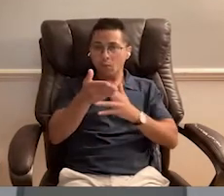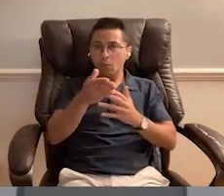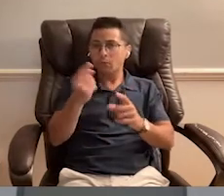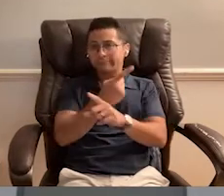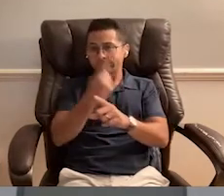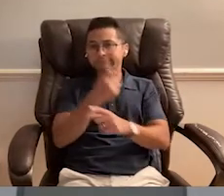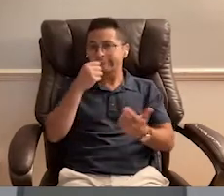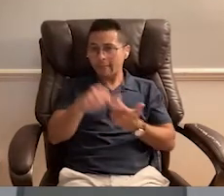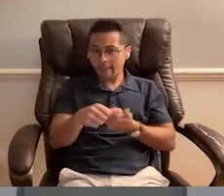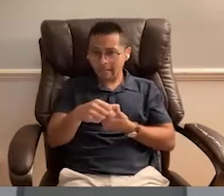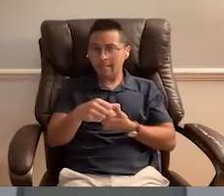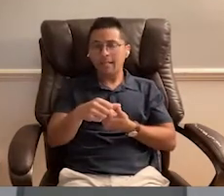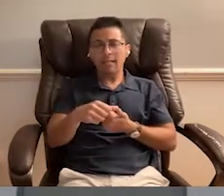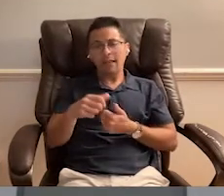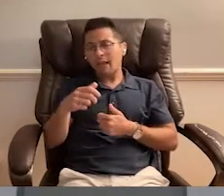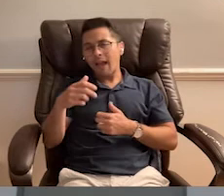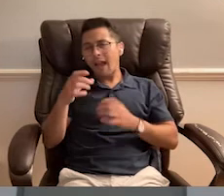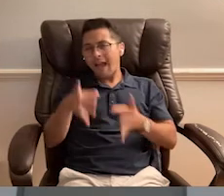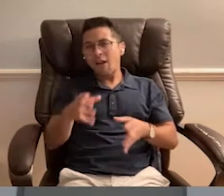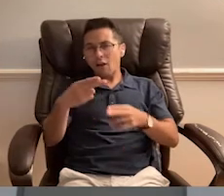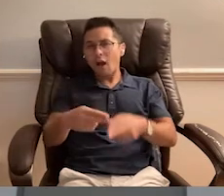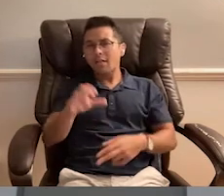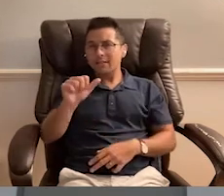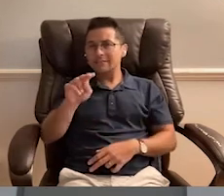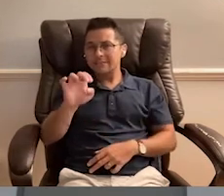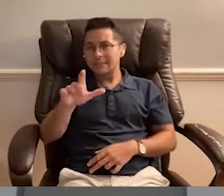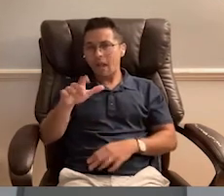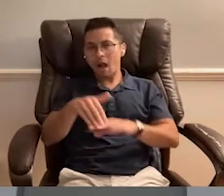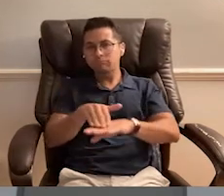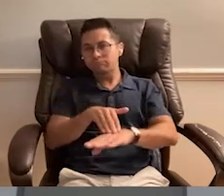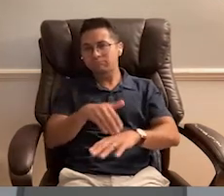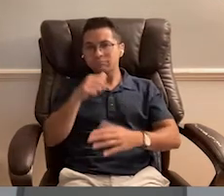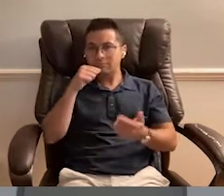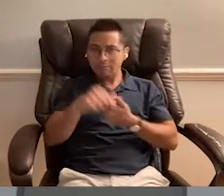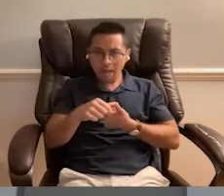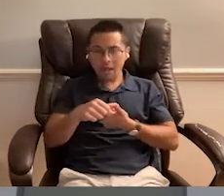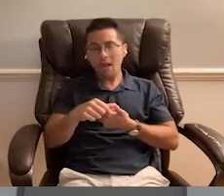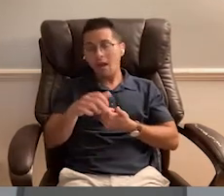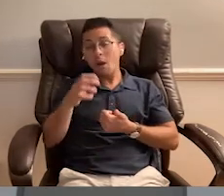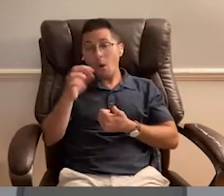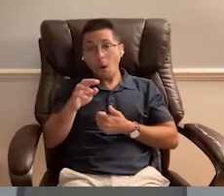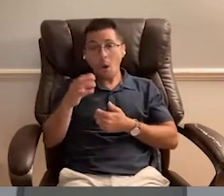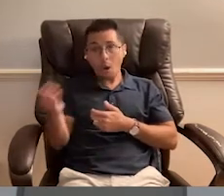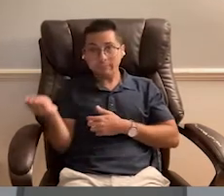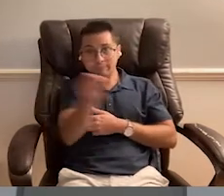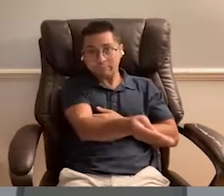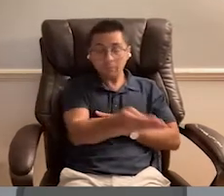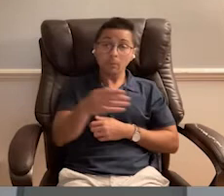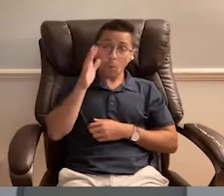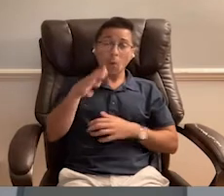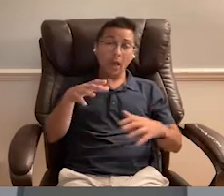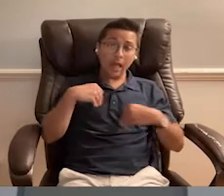respective office via regular mail. Yeah. I'd hate to call it snail mail, but that's what we call it nowadays, or hand